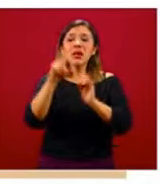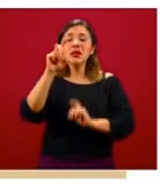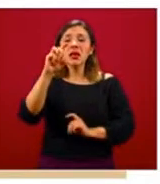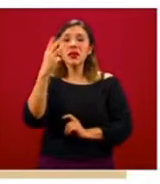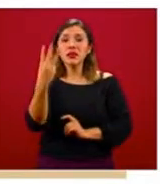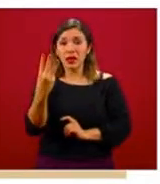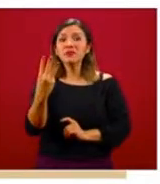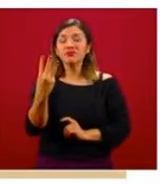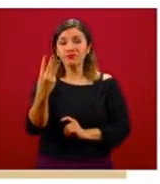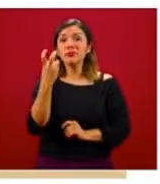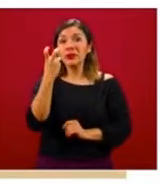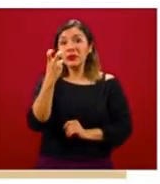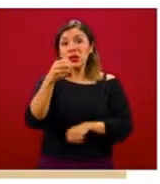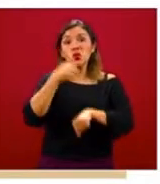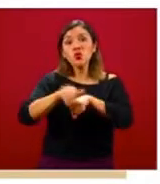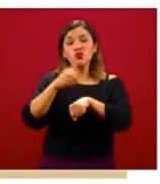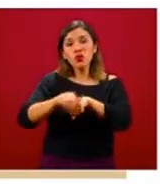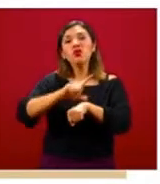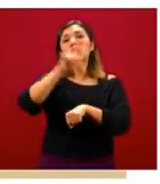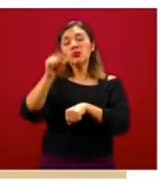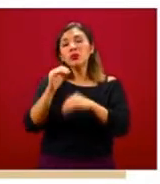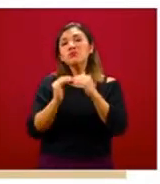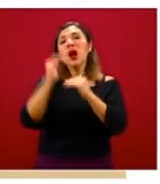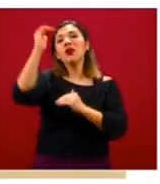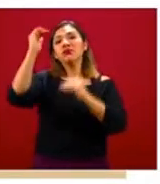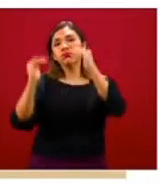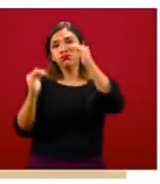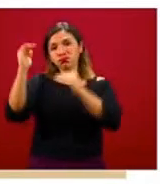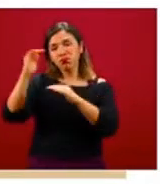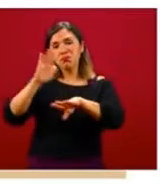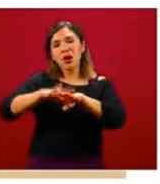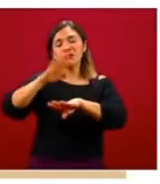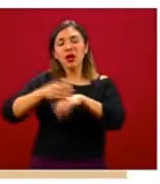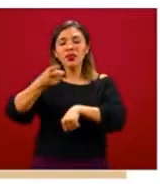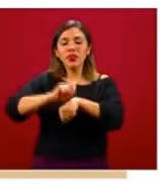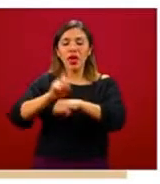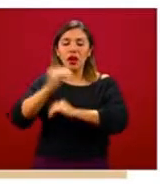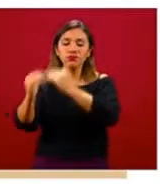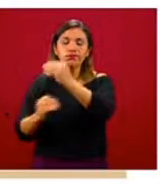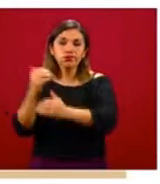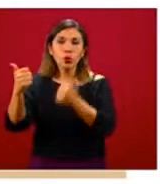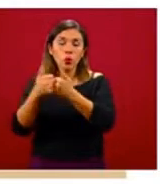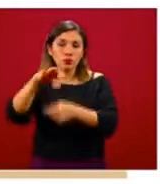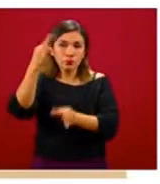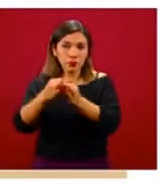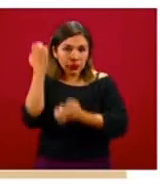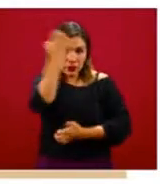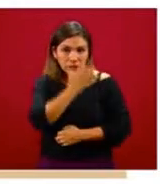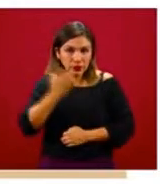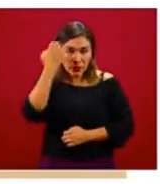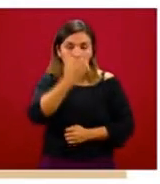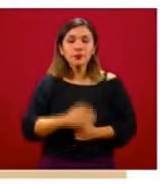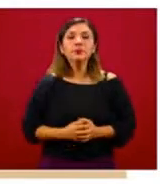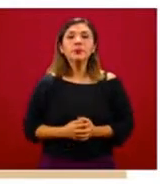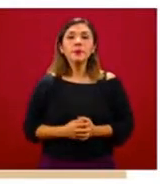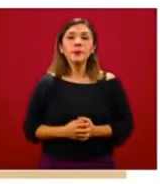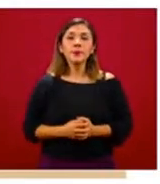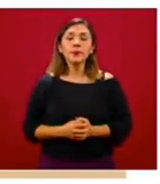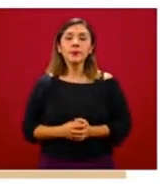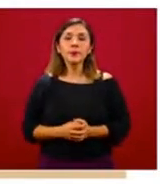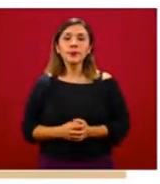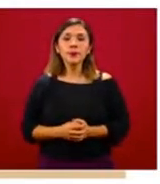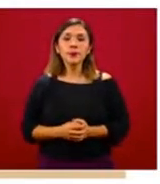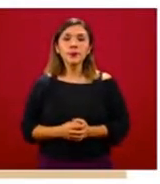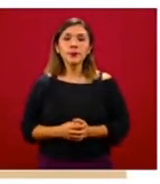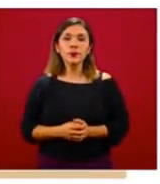because they're por lo still tanto waiting for esta lab cifra pues se results. va a ver incrementada en los So siguientes this días cuando number estas can defunciones increase se in the confirmen. following days En la siguiente diapositiva until vemos